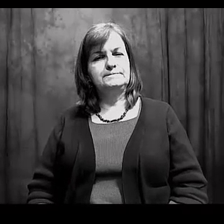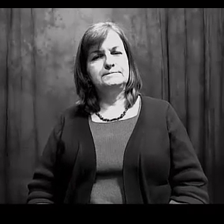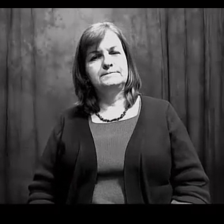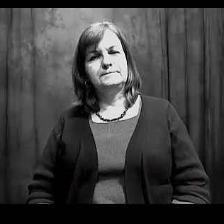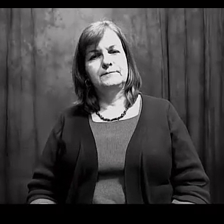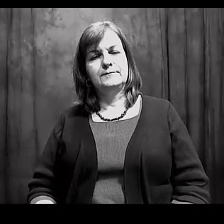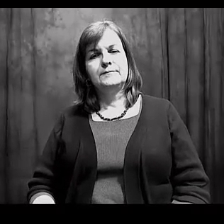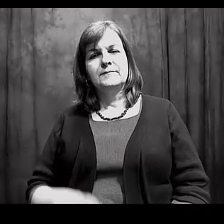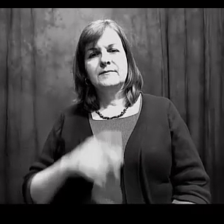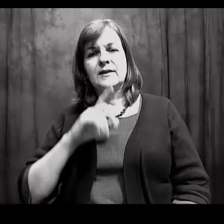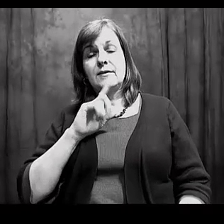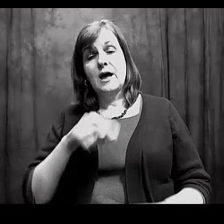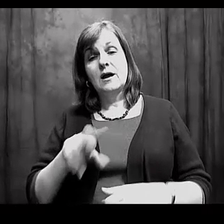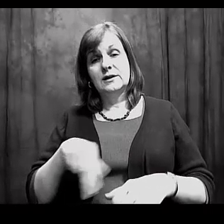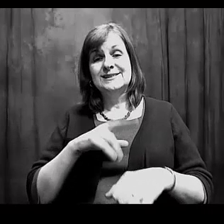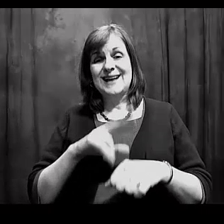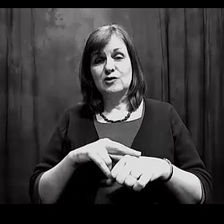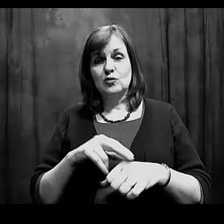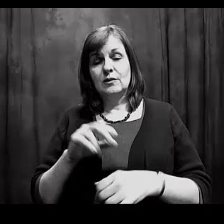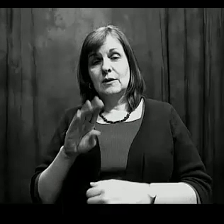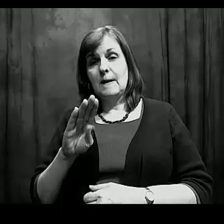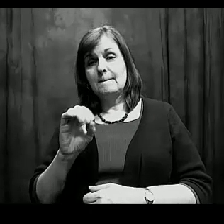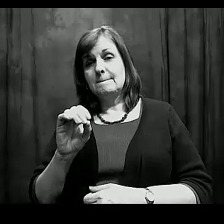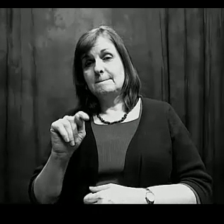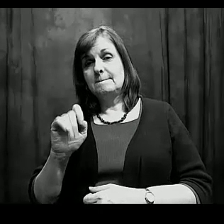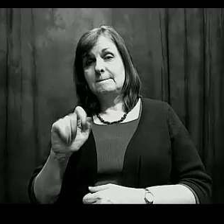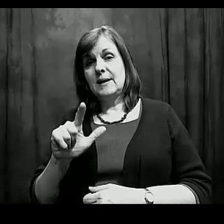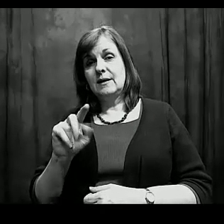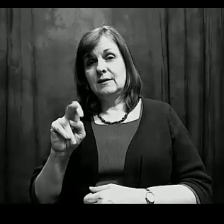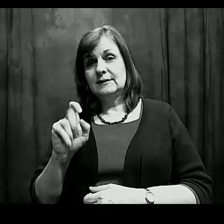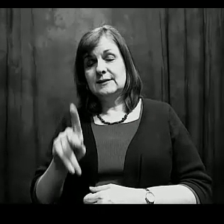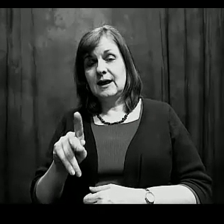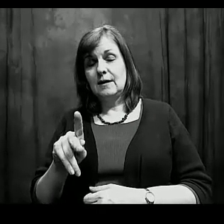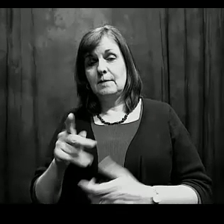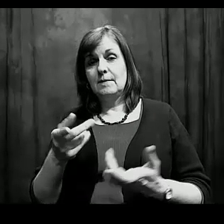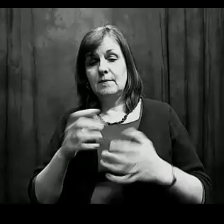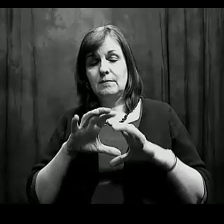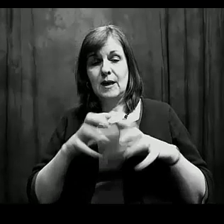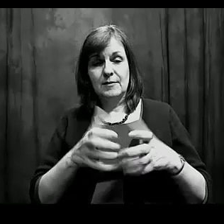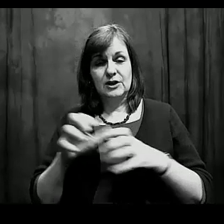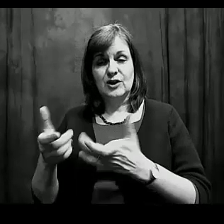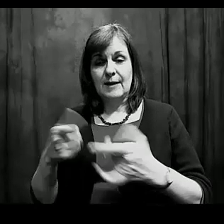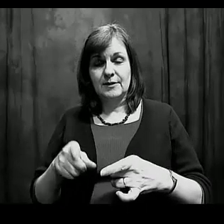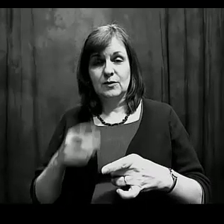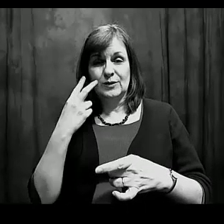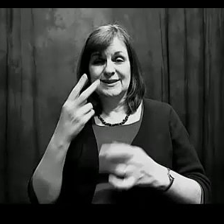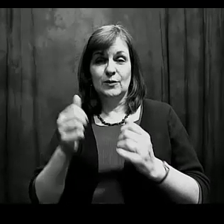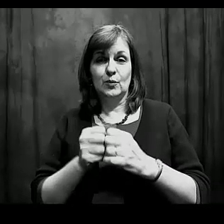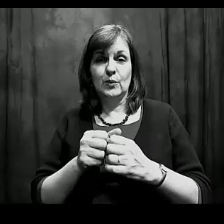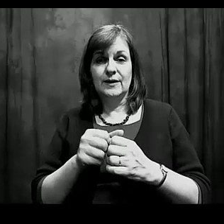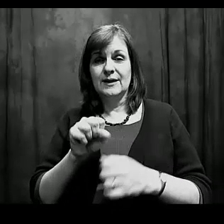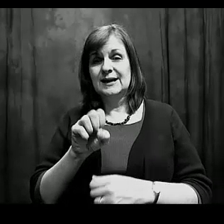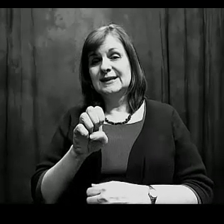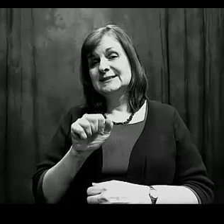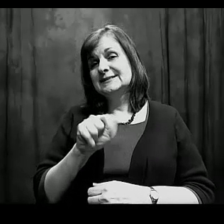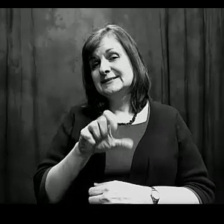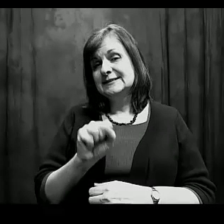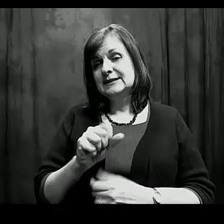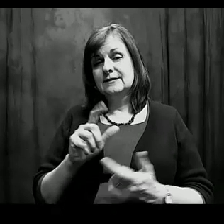So there are natural occurrences of these bottleneck populations. We see it in seals. We see it in the